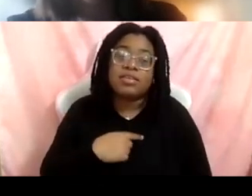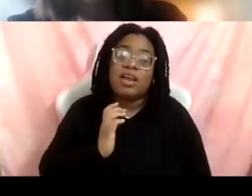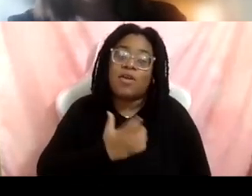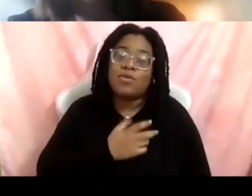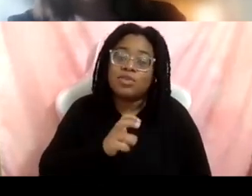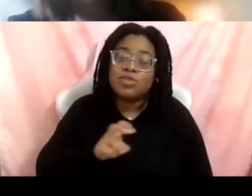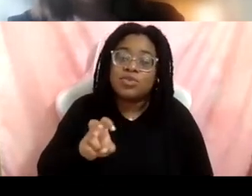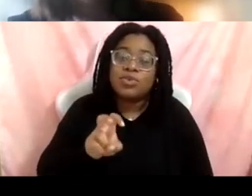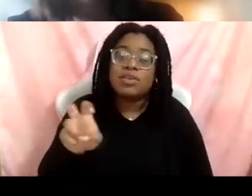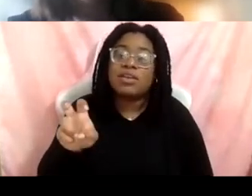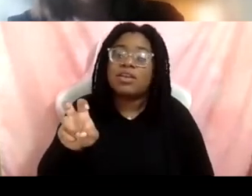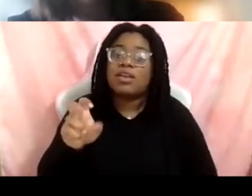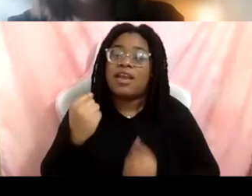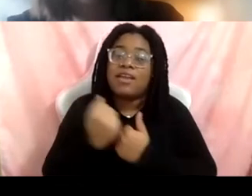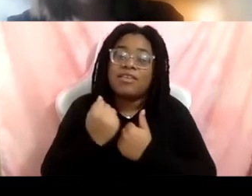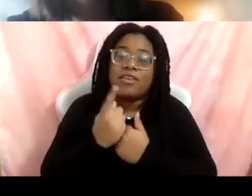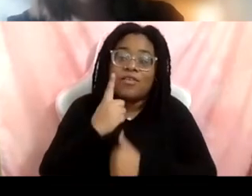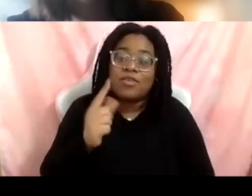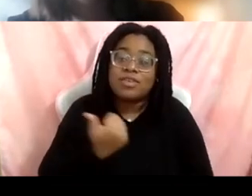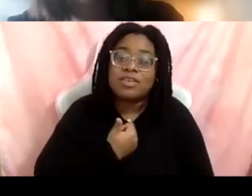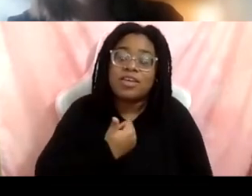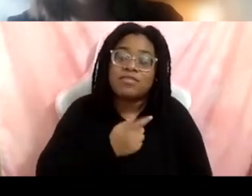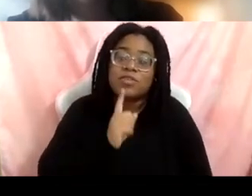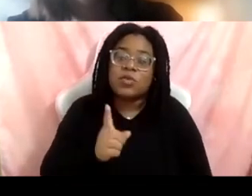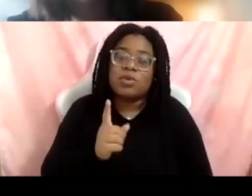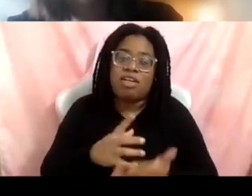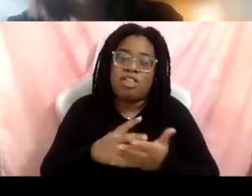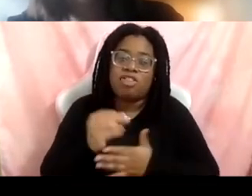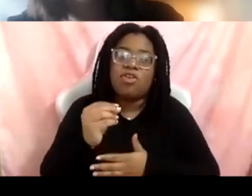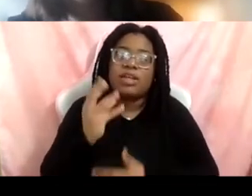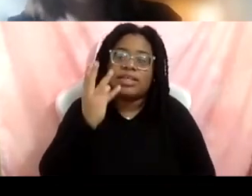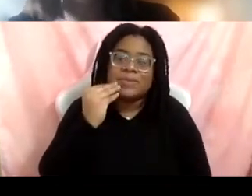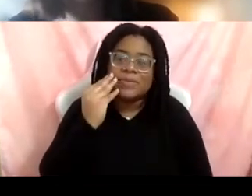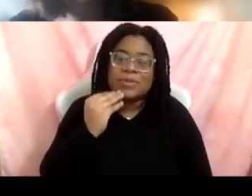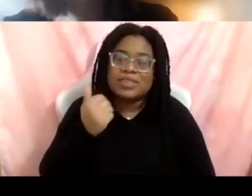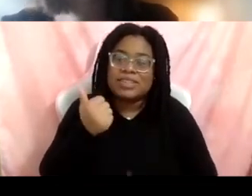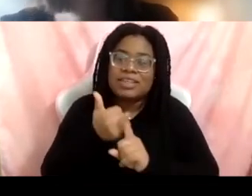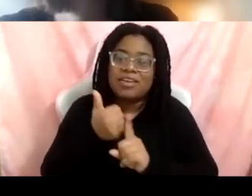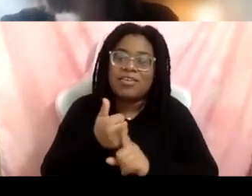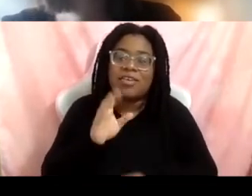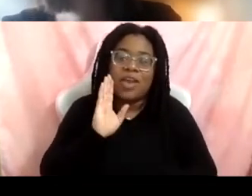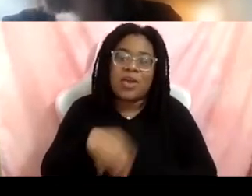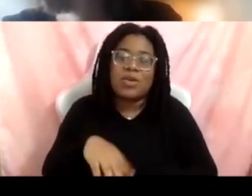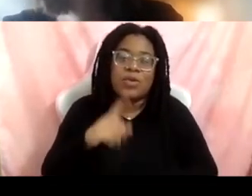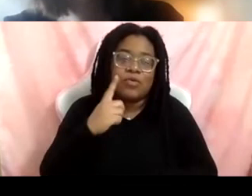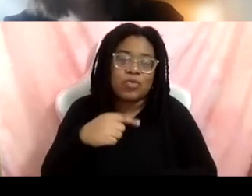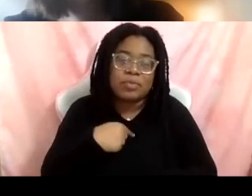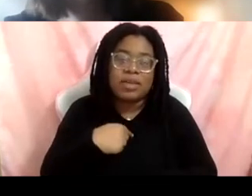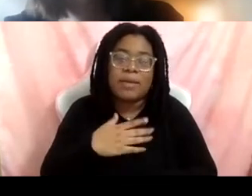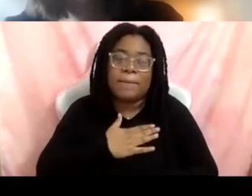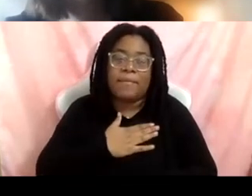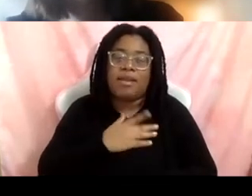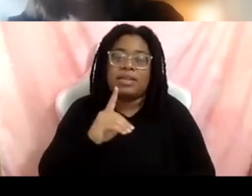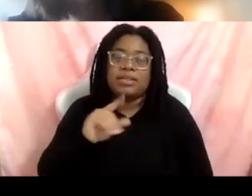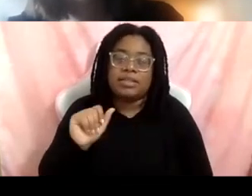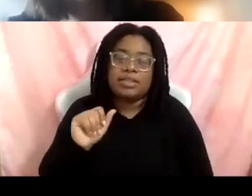journey advocating for ourselves is a learning experience in itself. So like I know for me, my disability, I was born